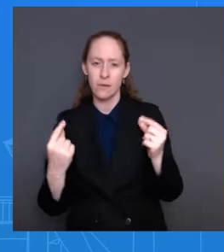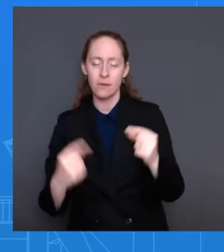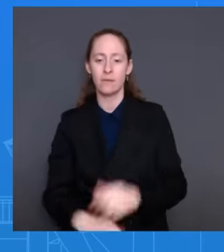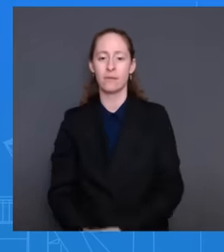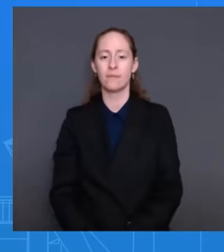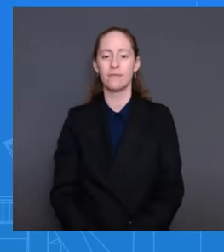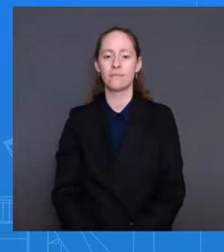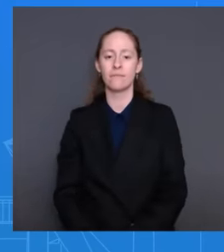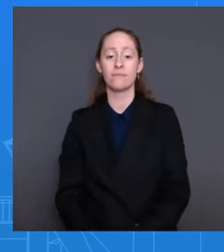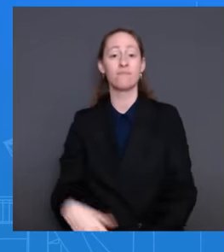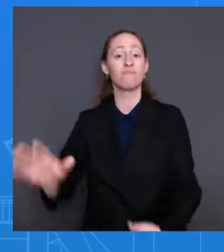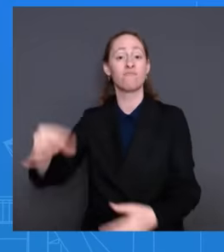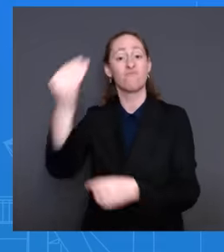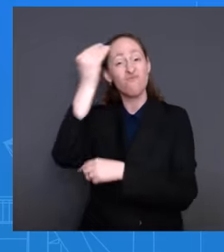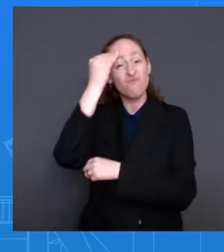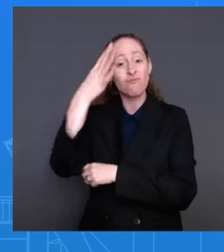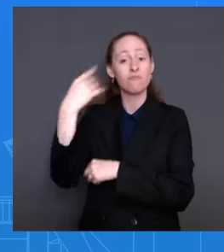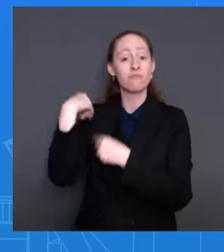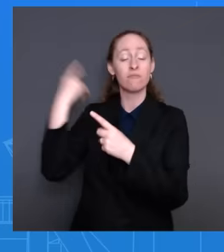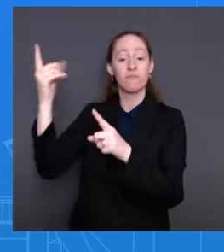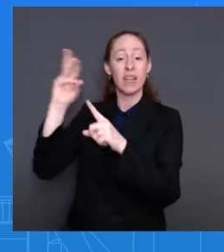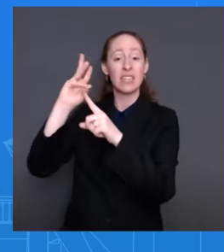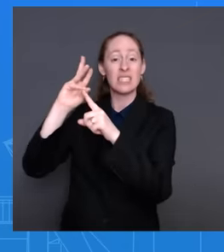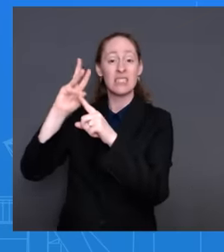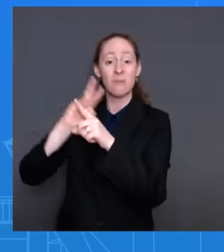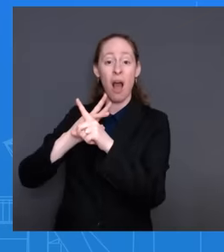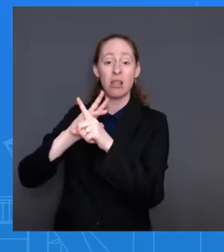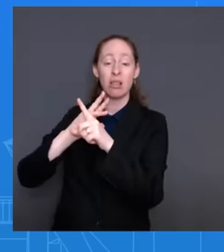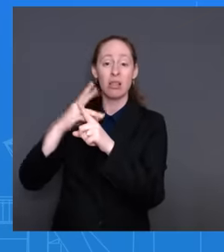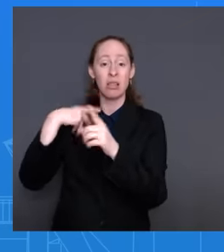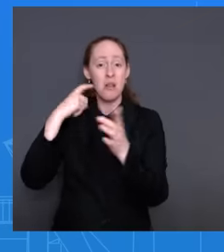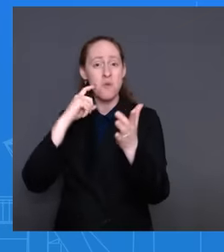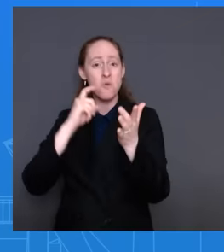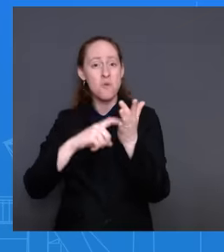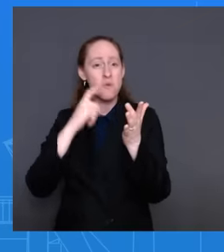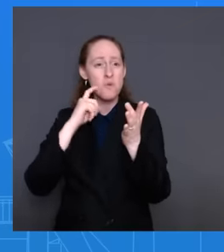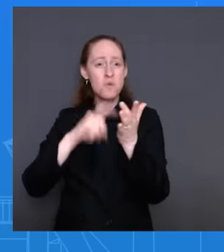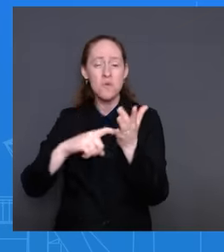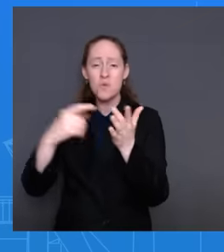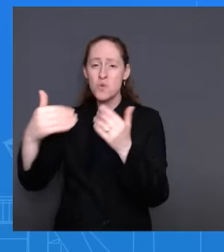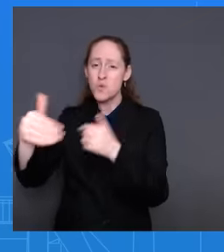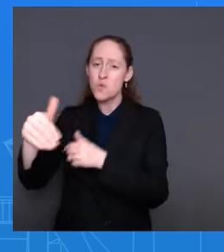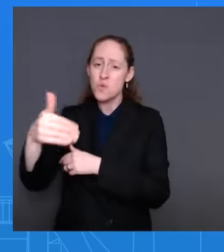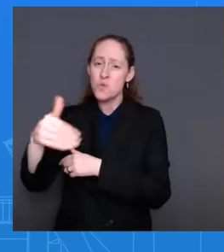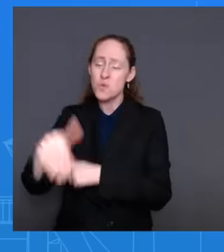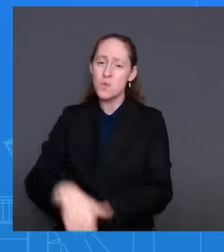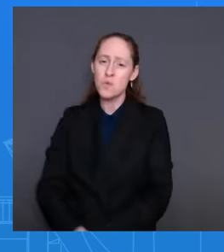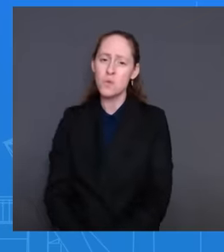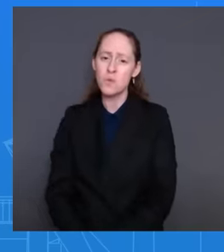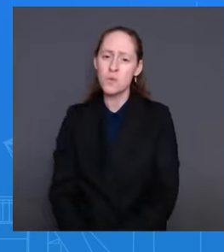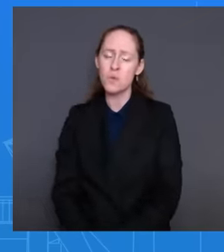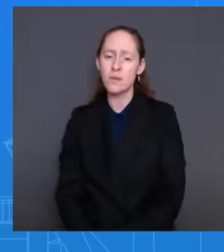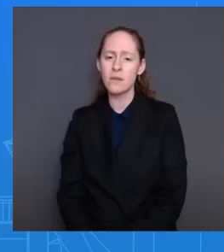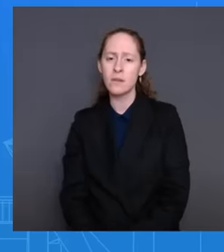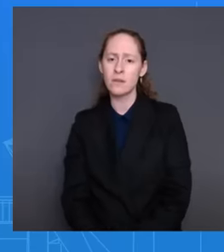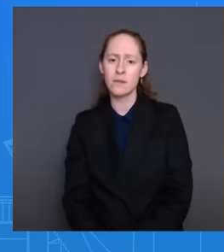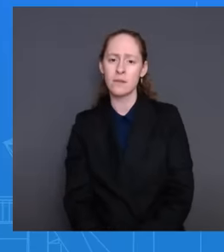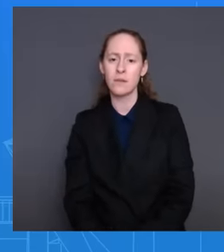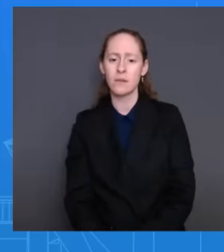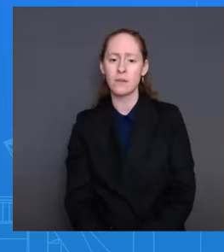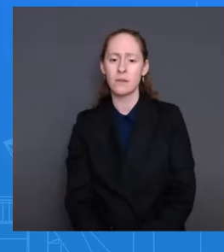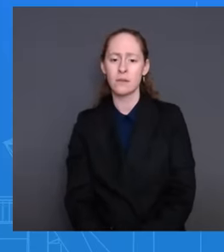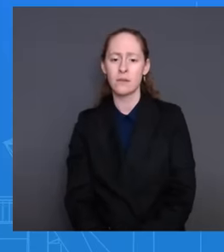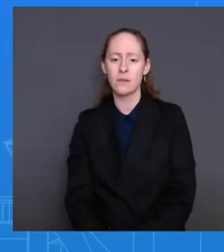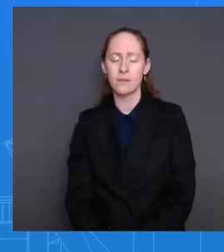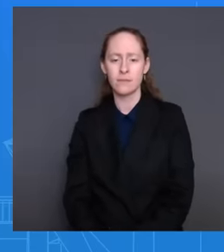is 9%. And that is because we know that principally the drivers of that are the convulsions and the